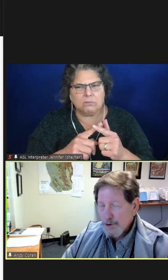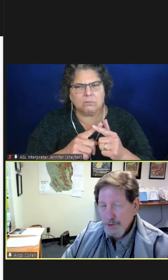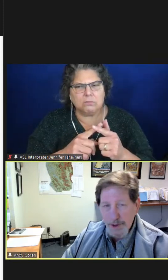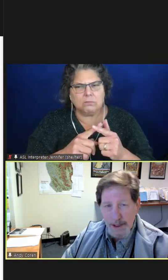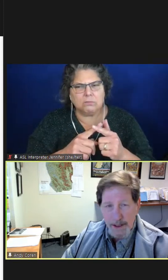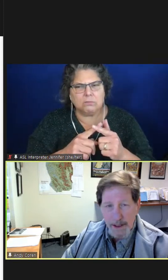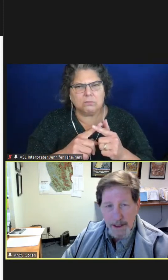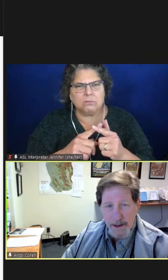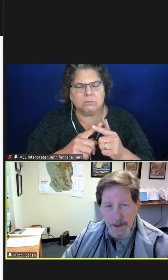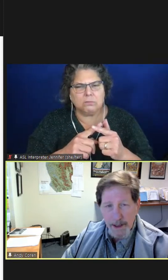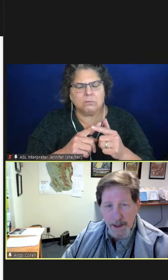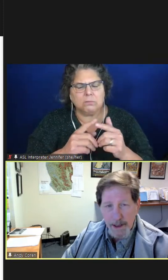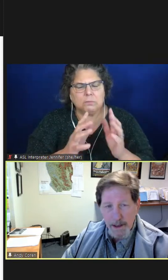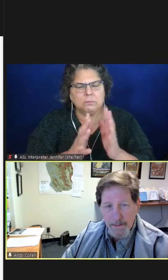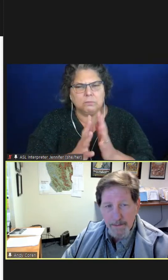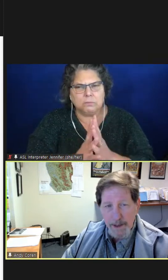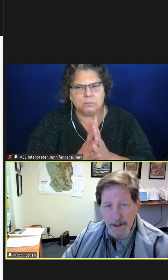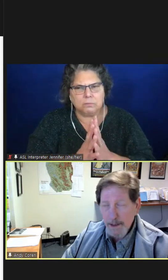to the